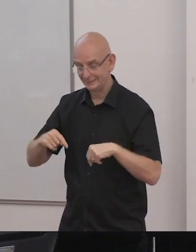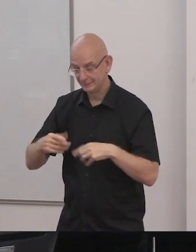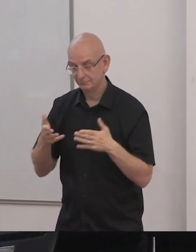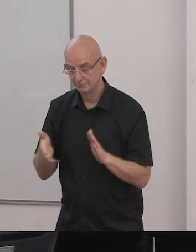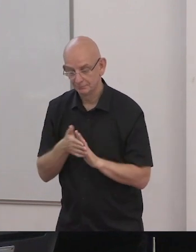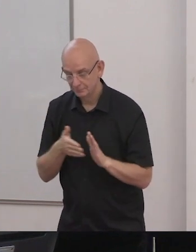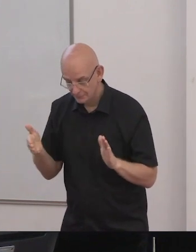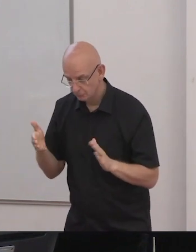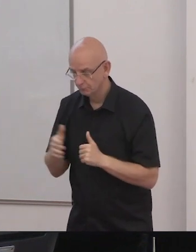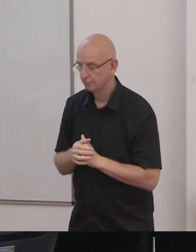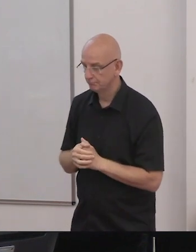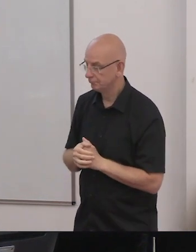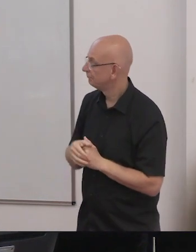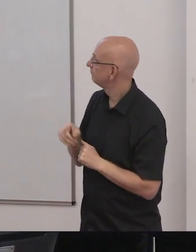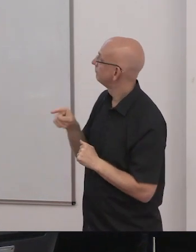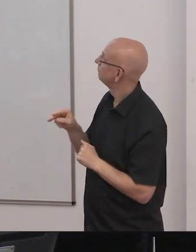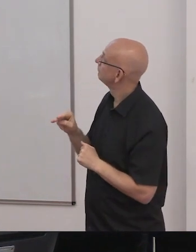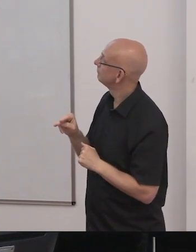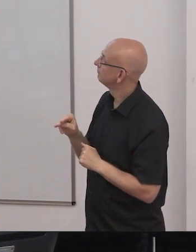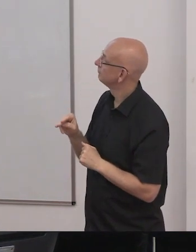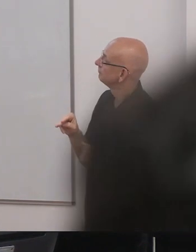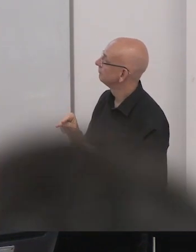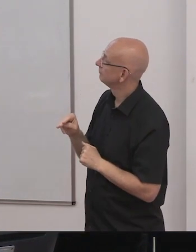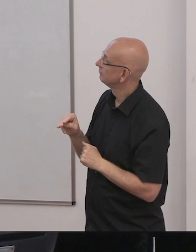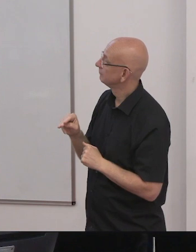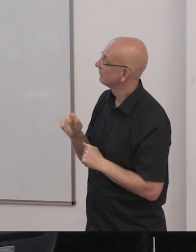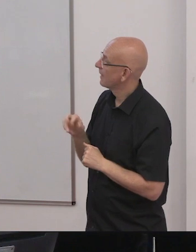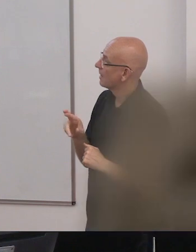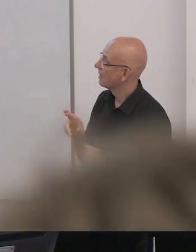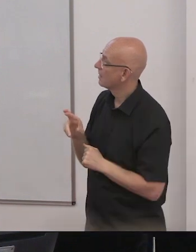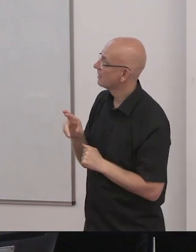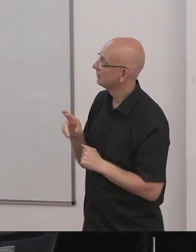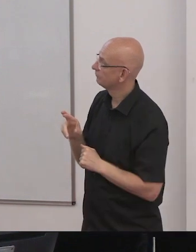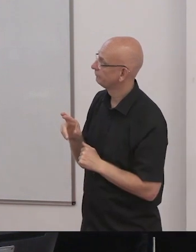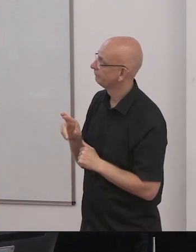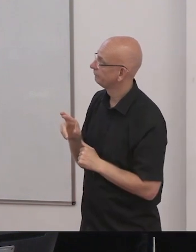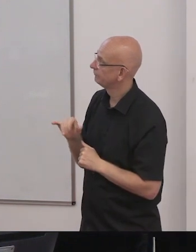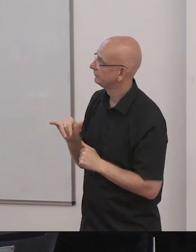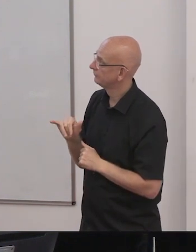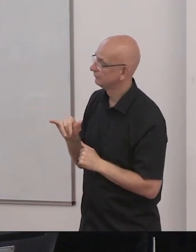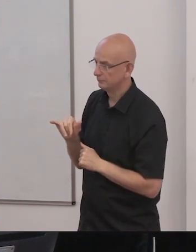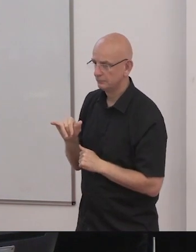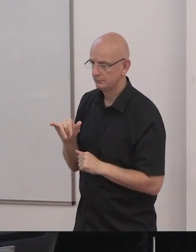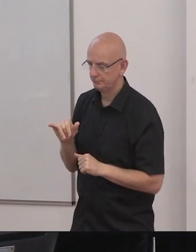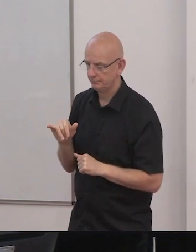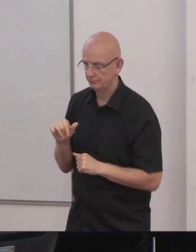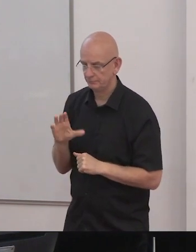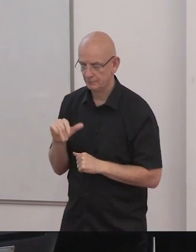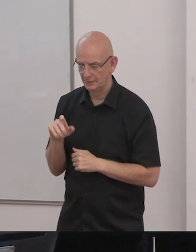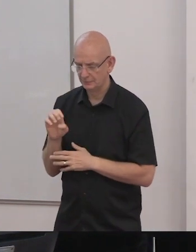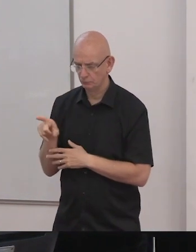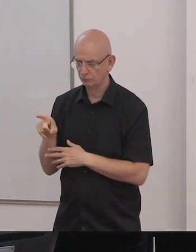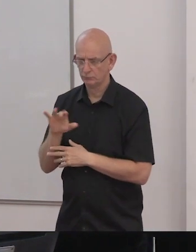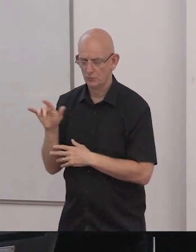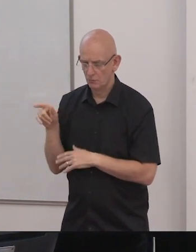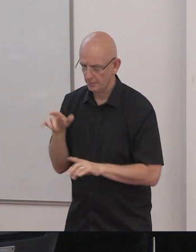she's advised on issues such as housing education guardianship and employment and is currently the vice chair of the United Nations Committee on the